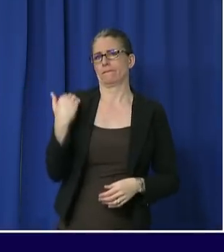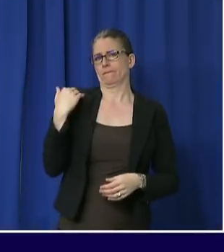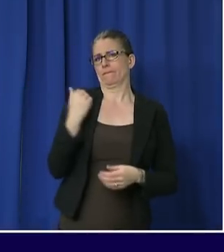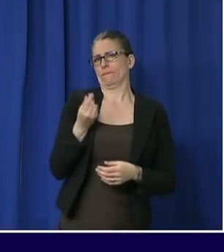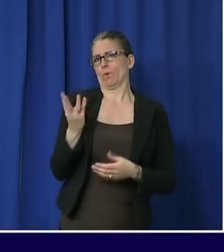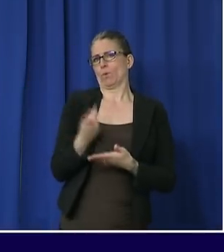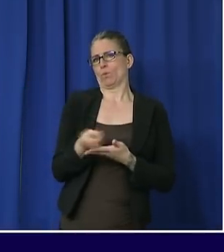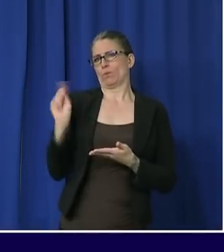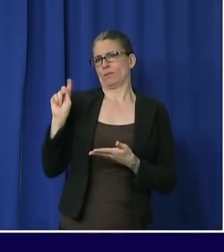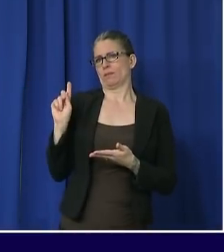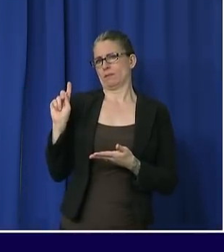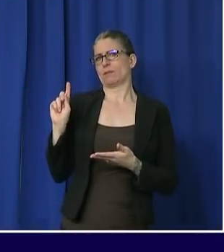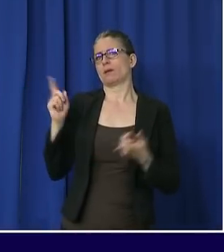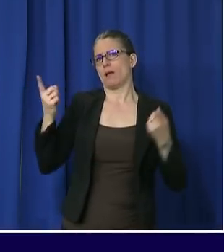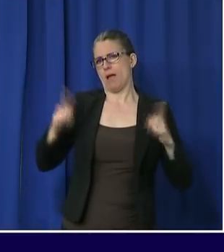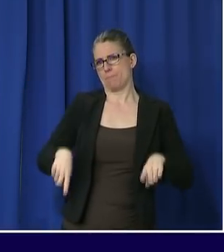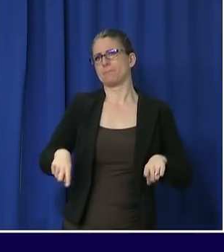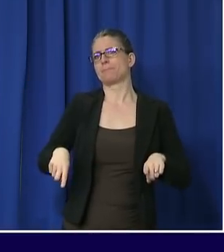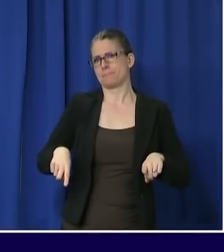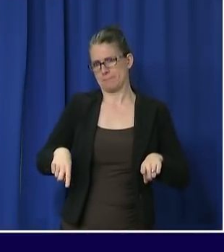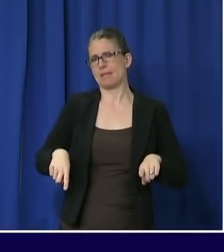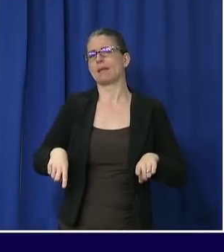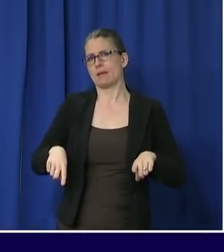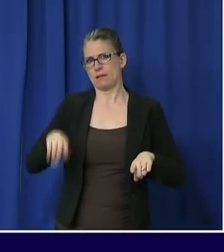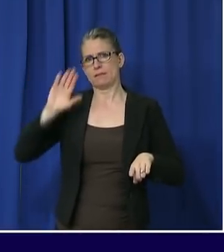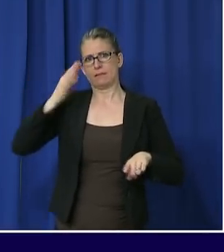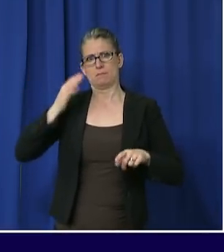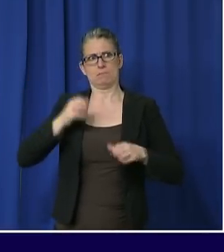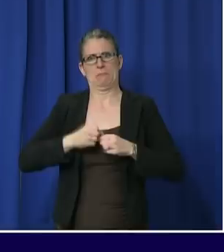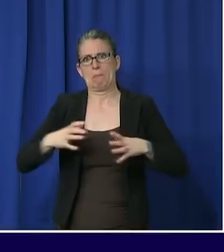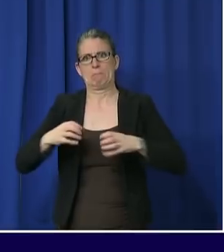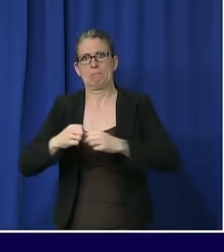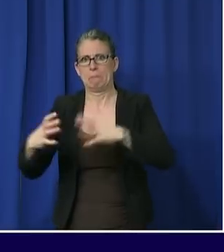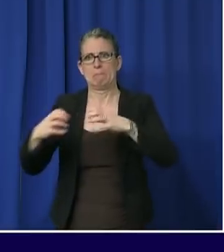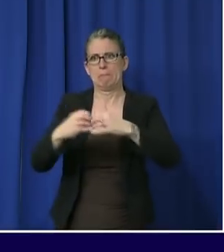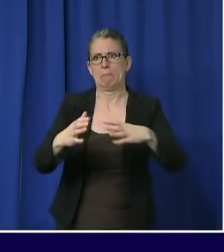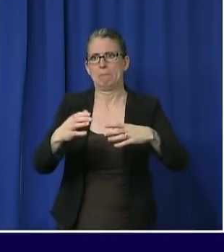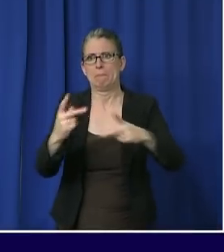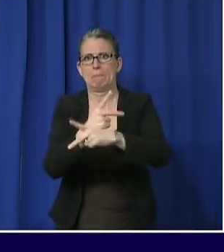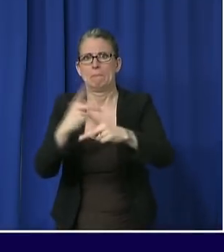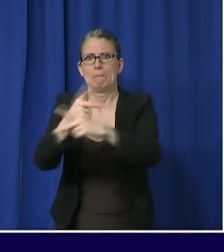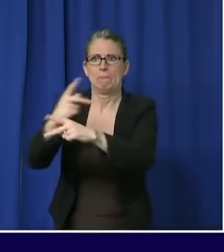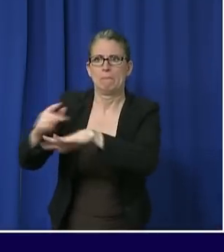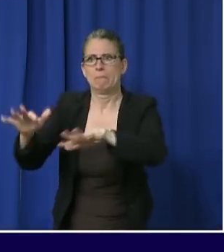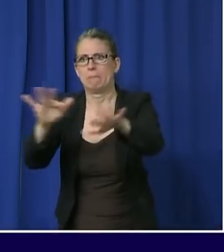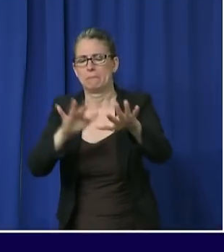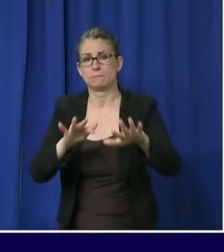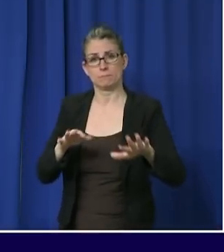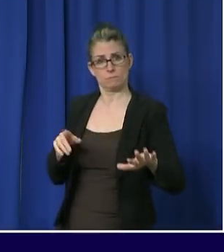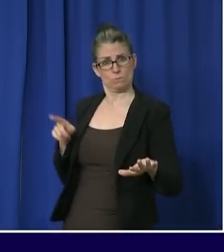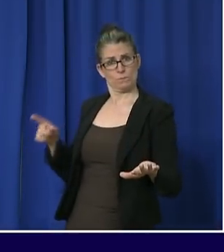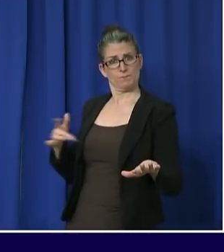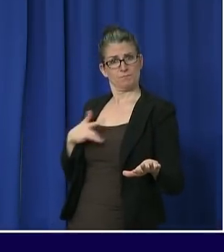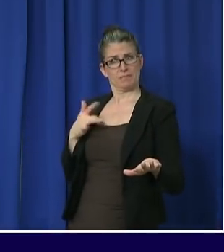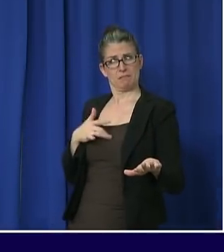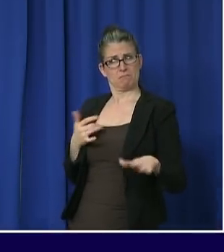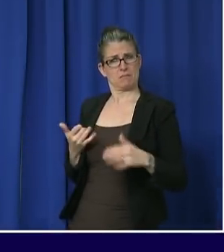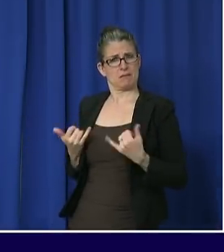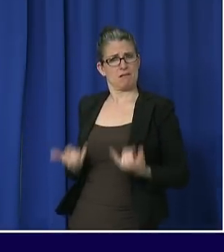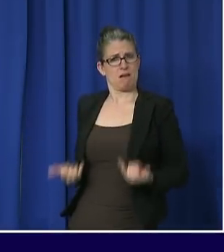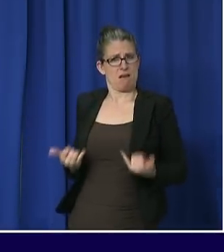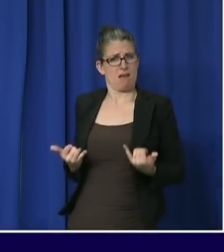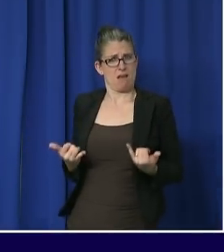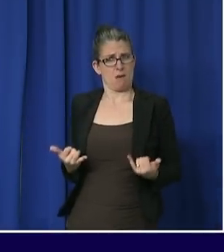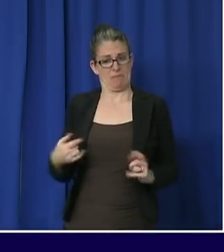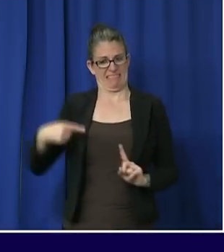rising cases or additional new cases they were, you were relatively certain that you gave me the balloon analogy,